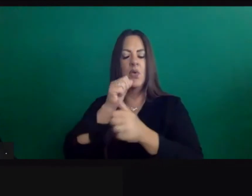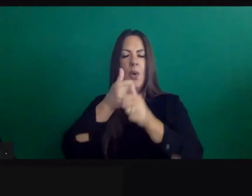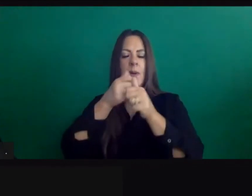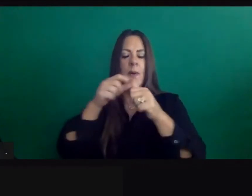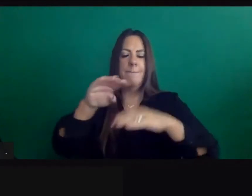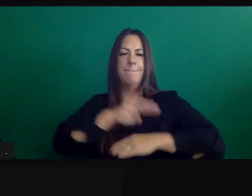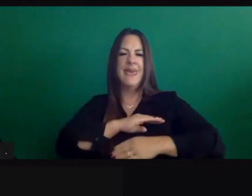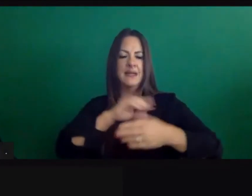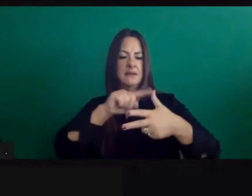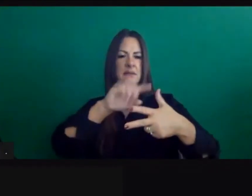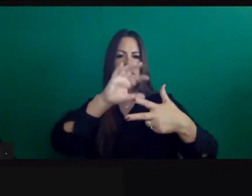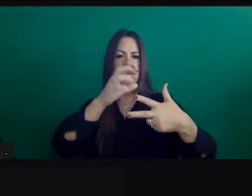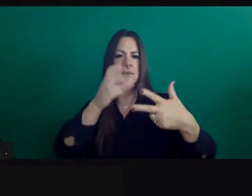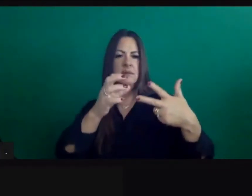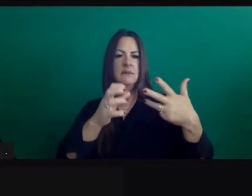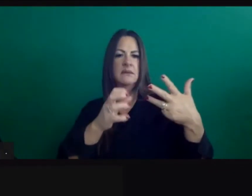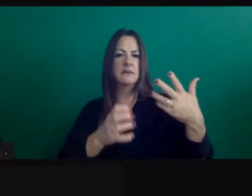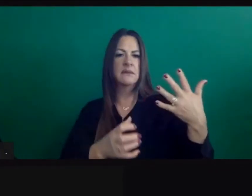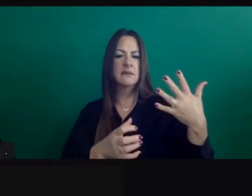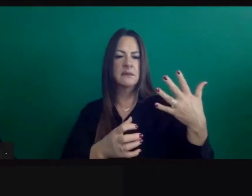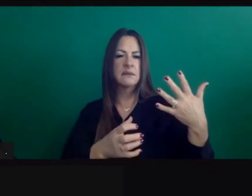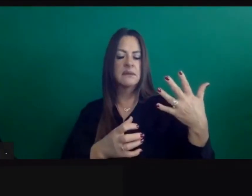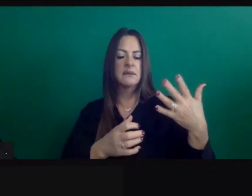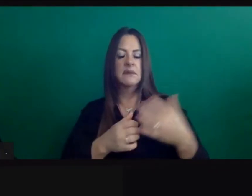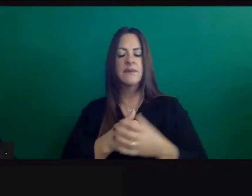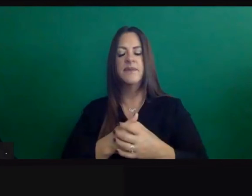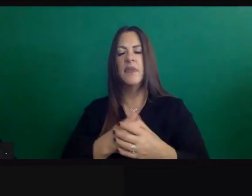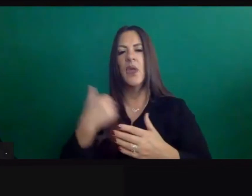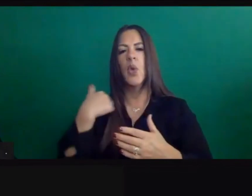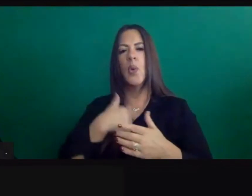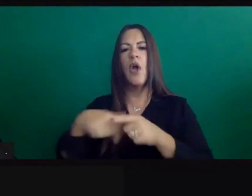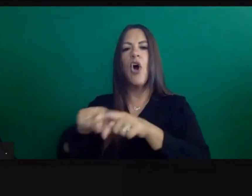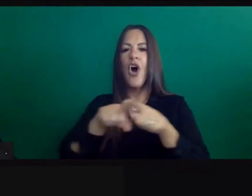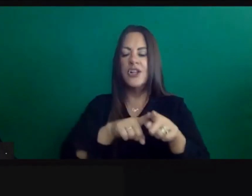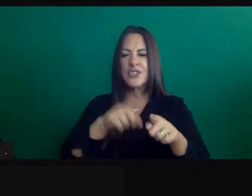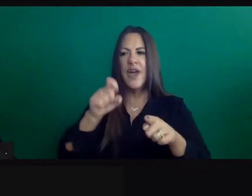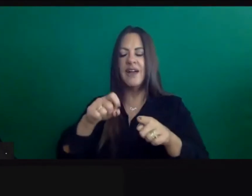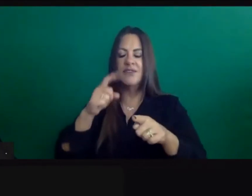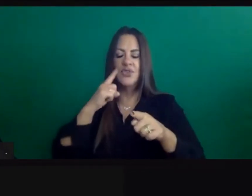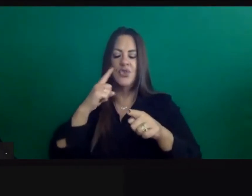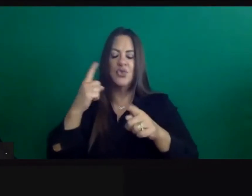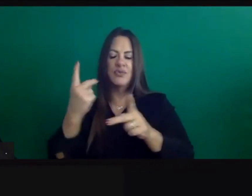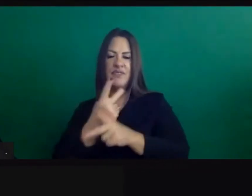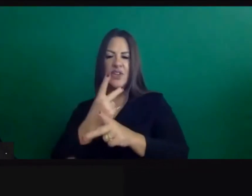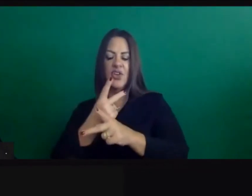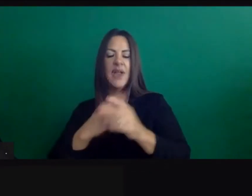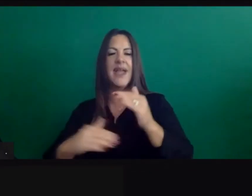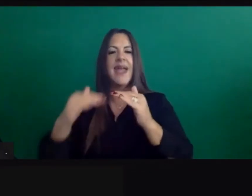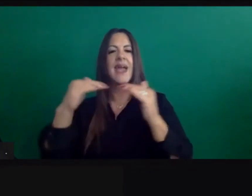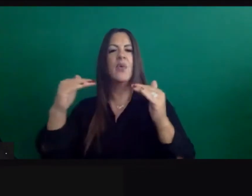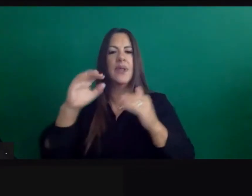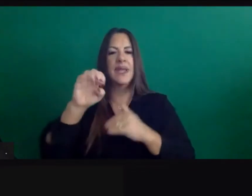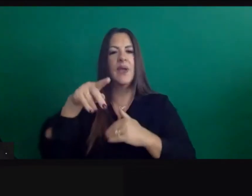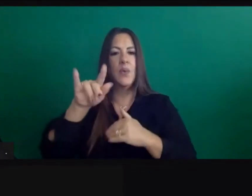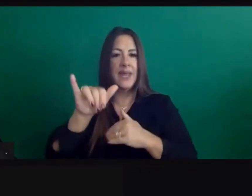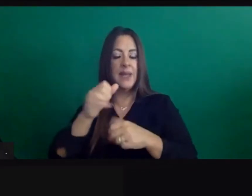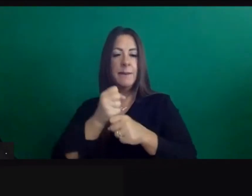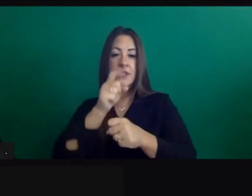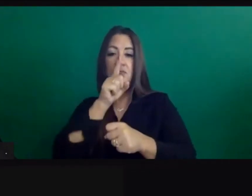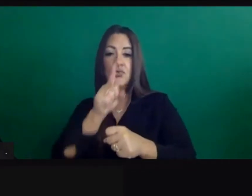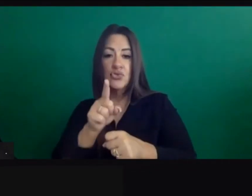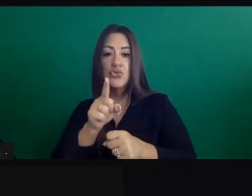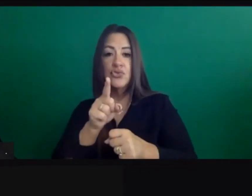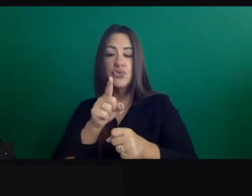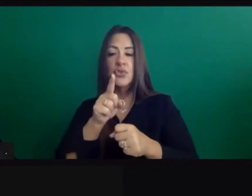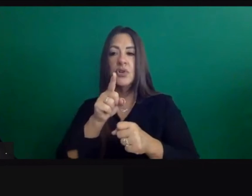that we continue to lift up our focus on equity in our vaccine distribution is ensuring that certain